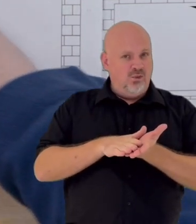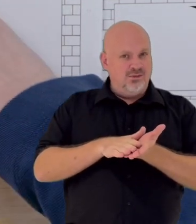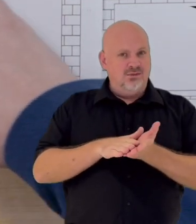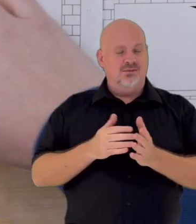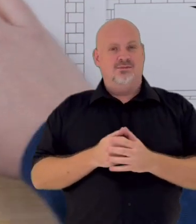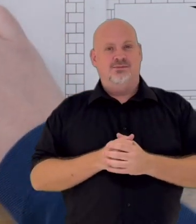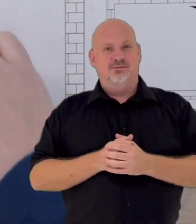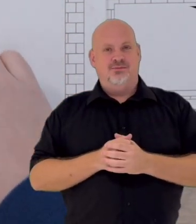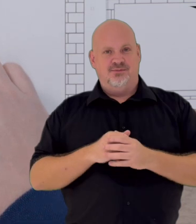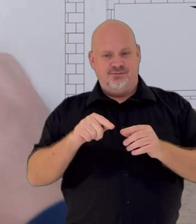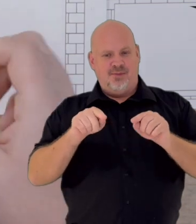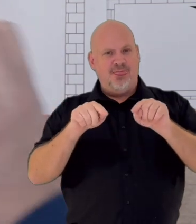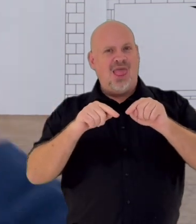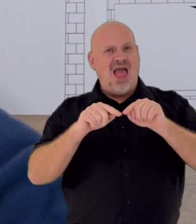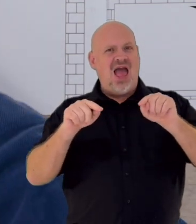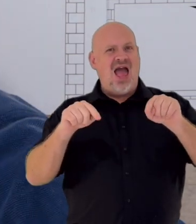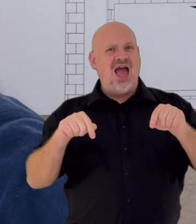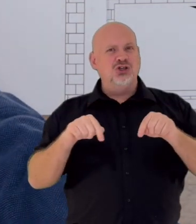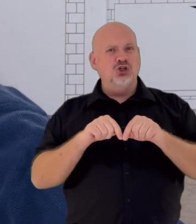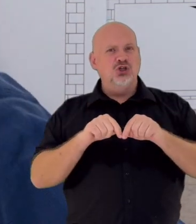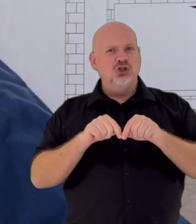these edges.